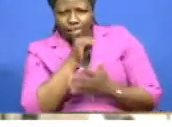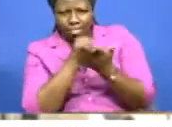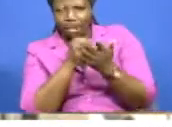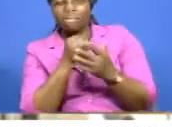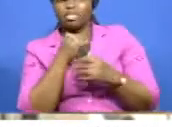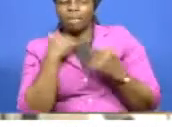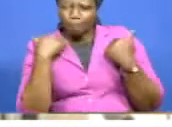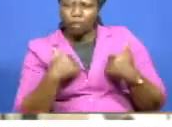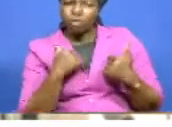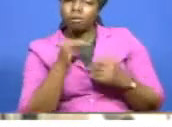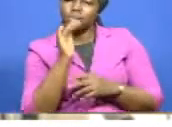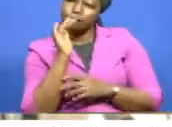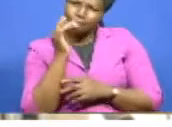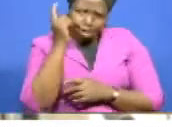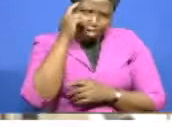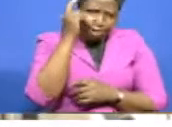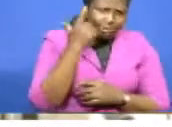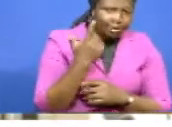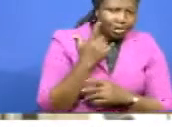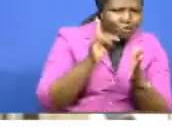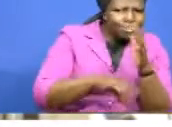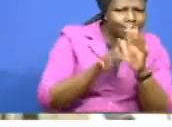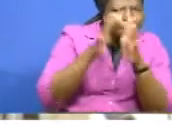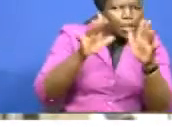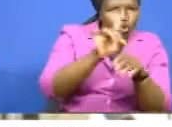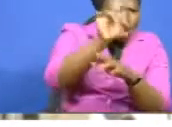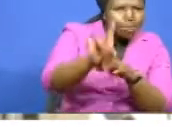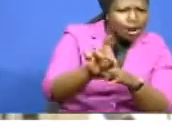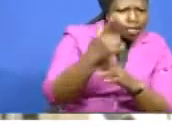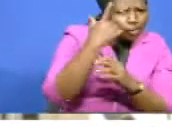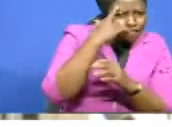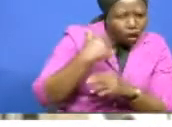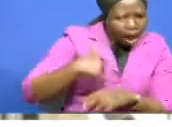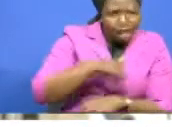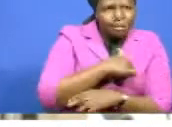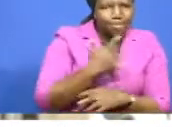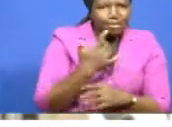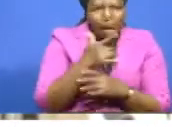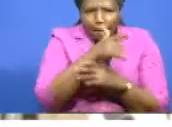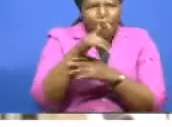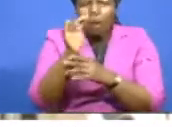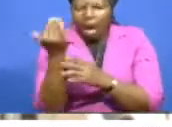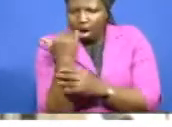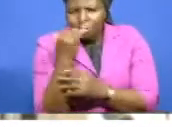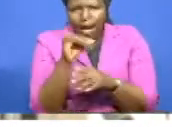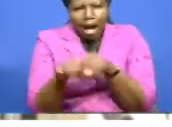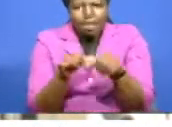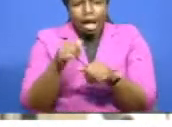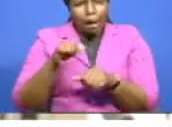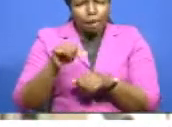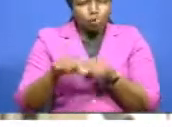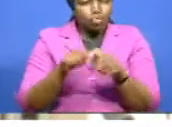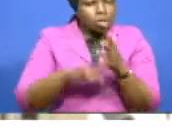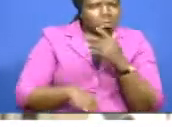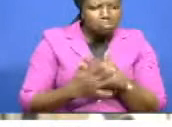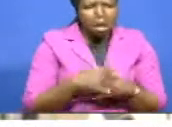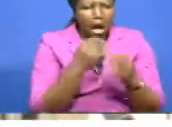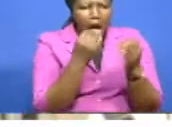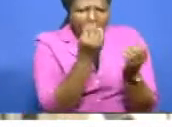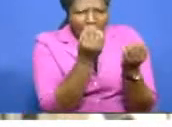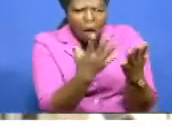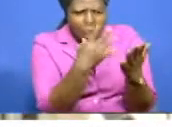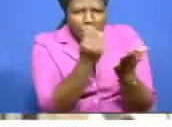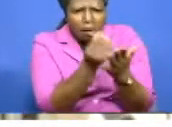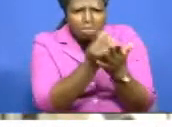concerns or questions that they'll have for us after this, one of the questions that they love to ask is the resources. How much money have we put